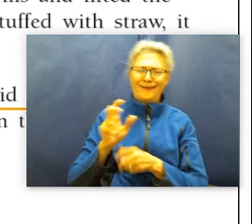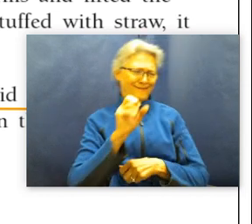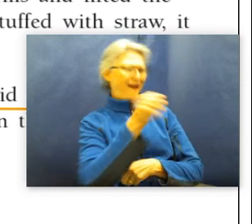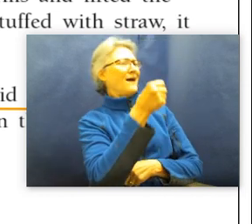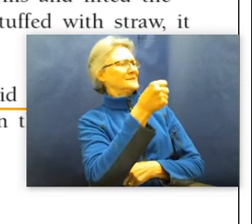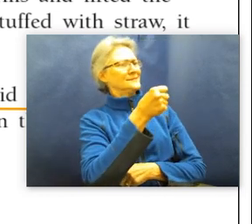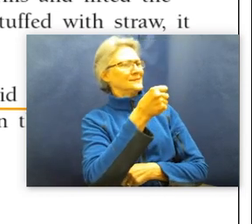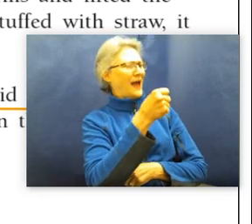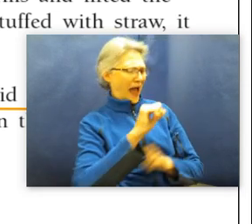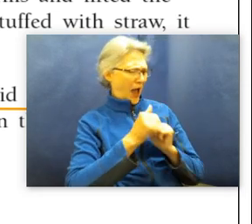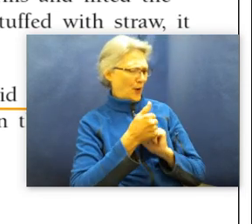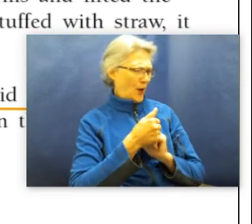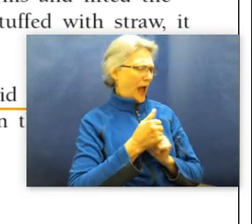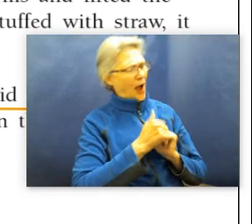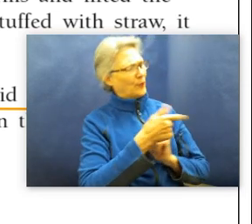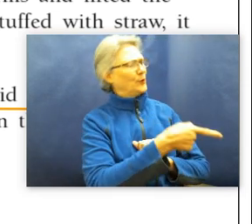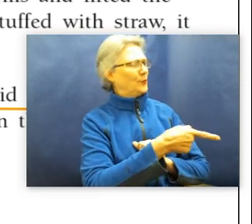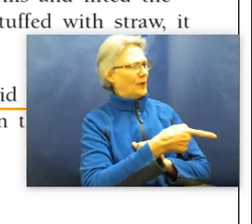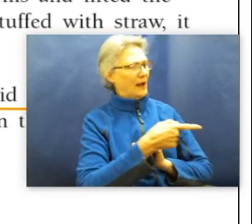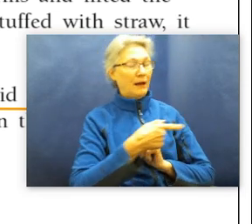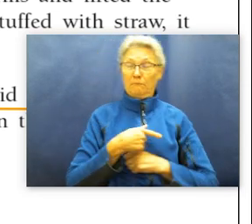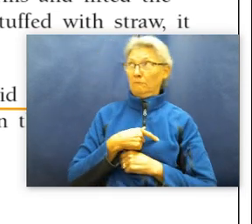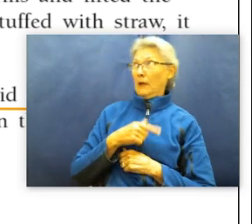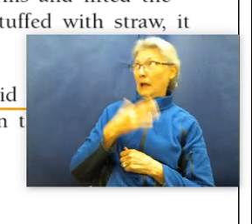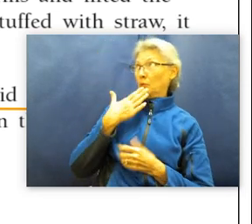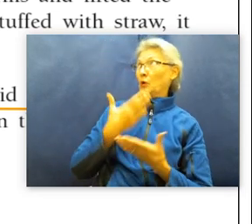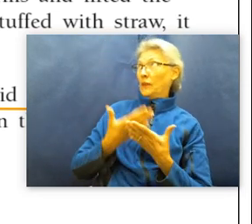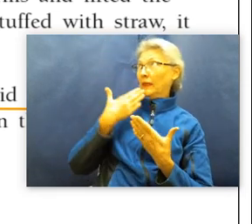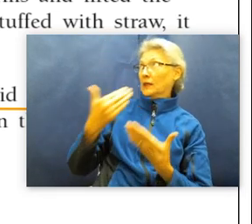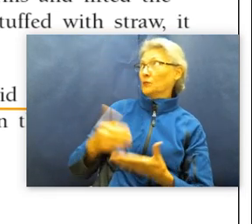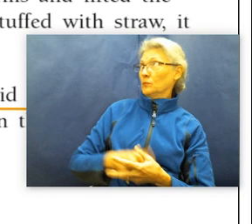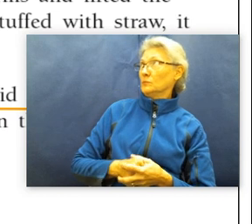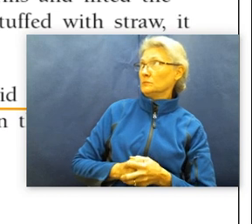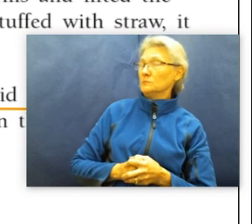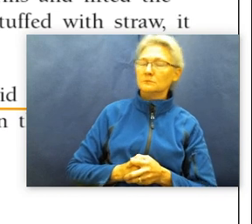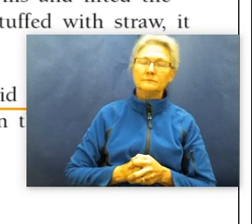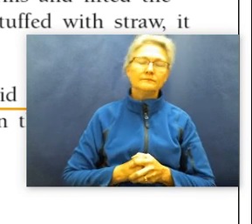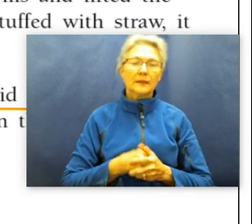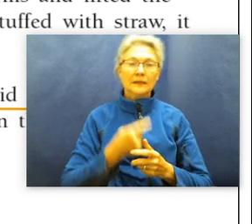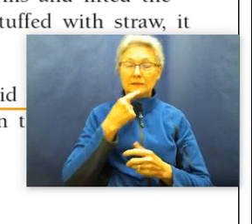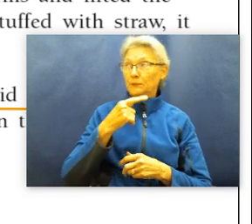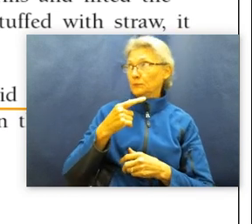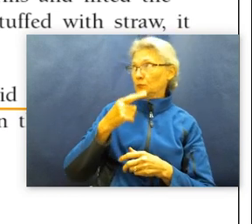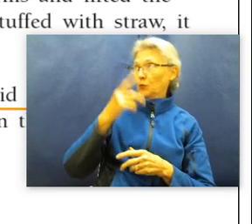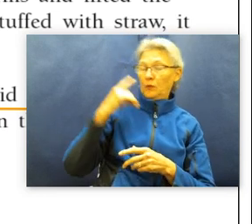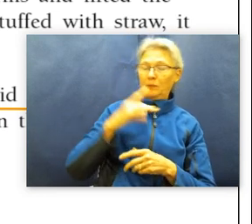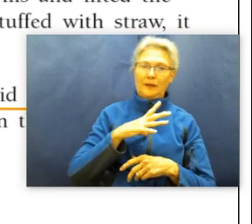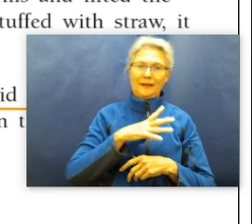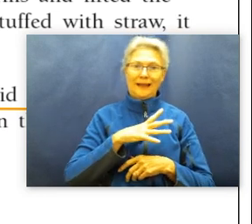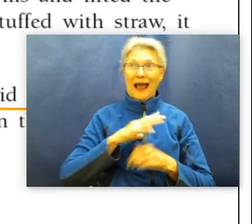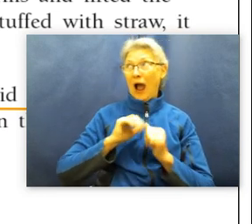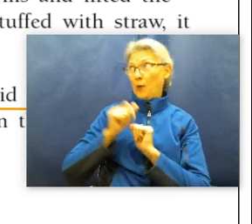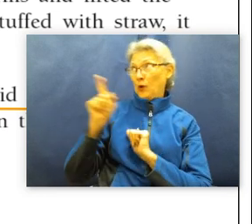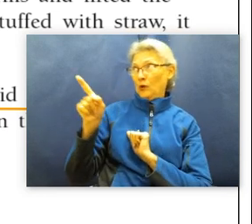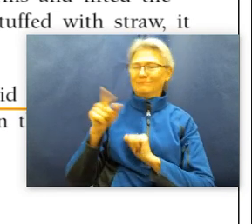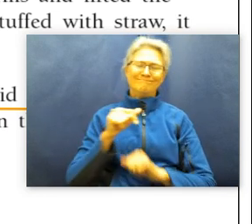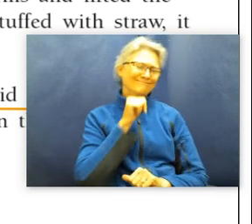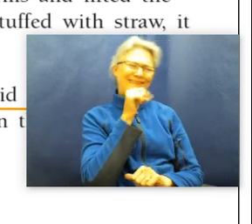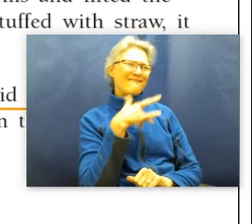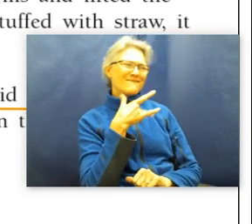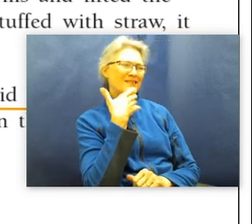answered the Scarecrow. How did you do? I'm pretty well, thank you, replied Dorothy politely. How do you do? I'm not feeling